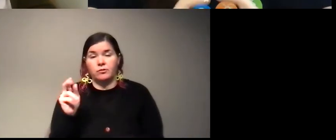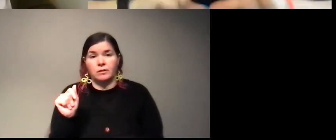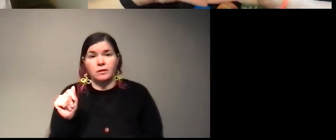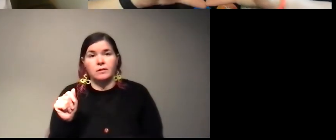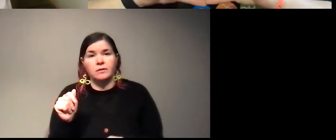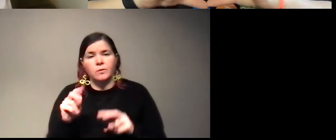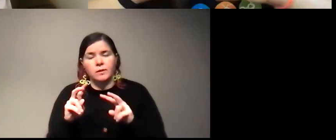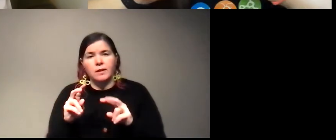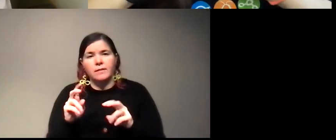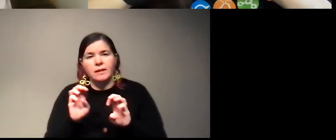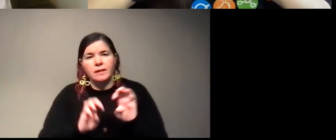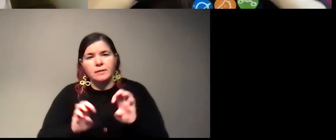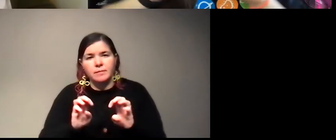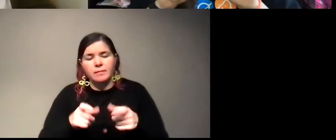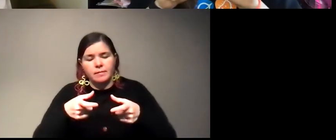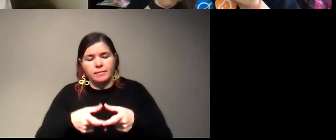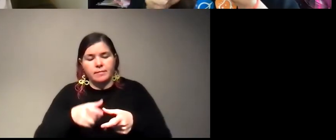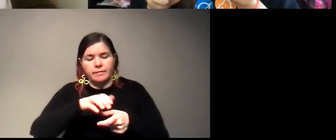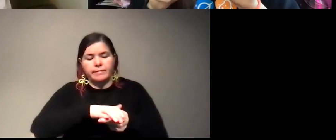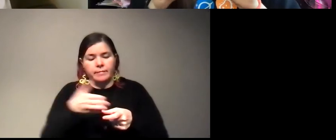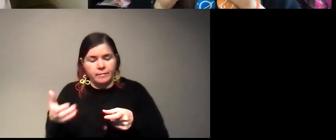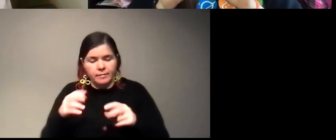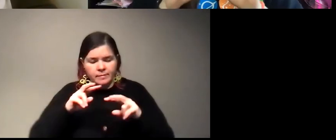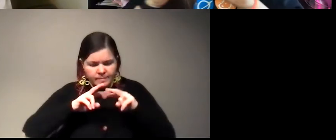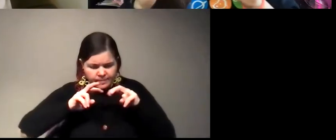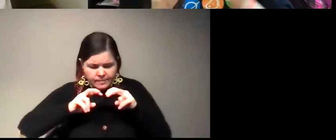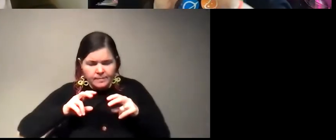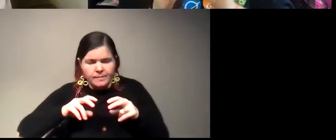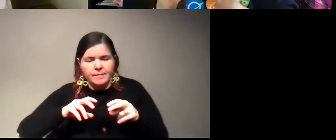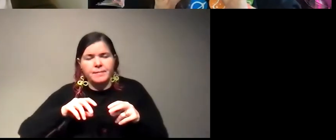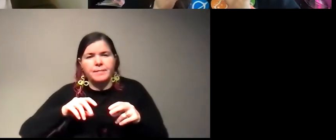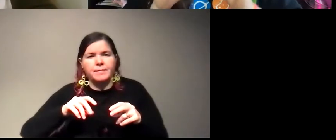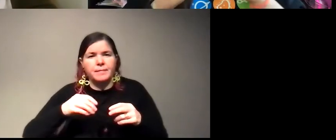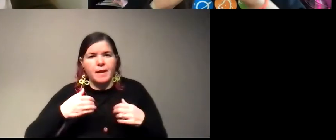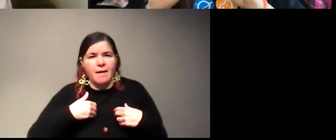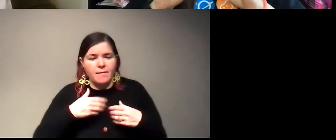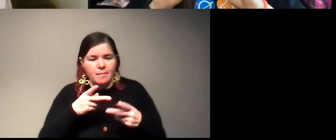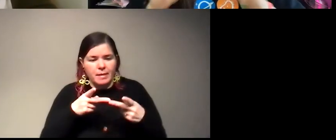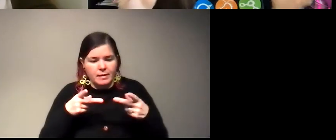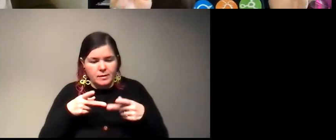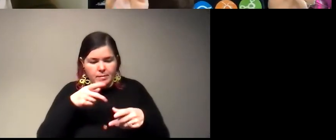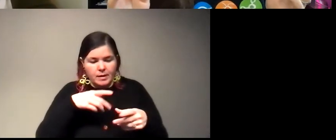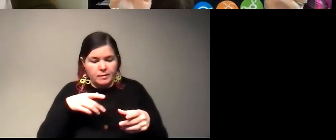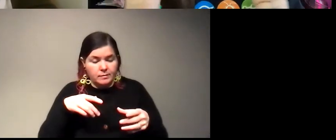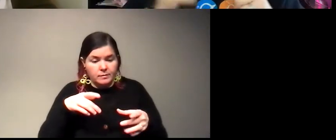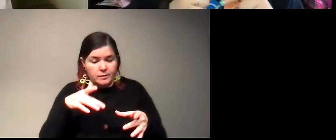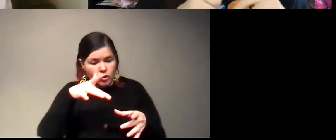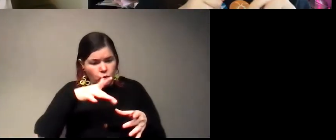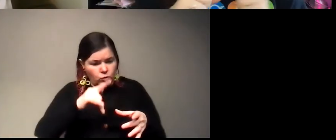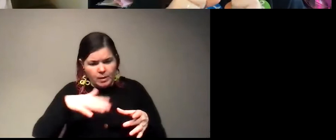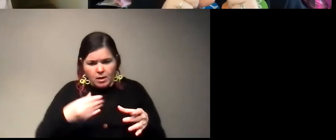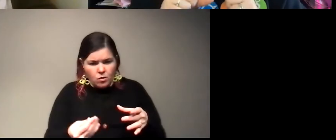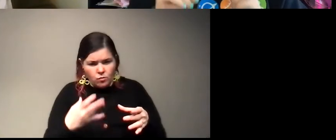all of these experiments on petri dishes where she looked to see if there were areas on the plate where the bacteria couldn't grow because the